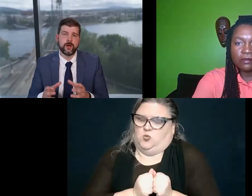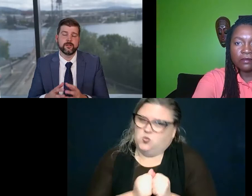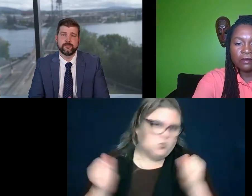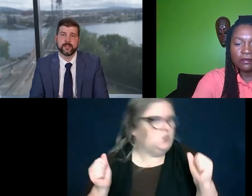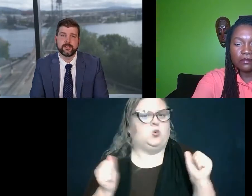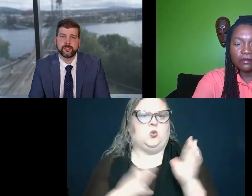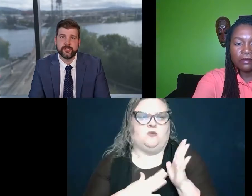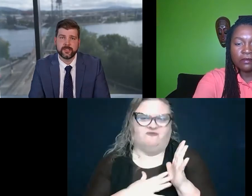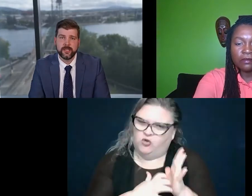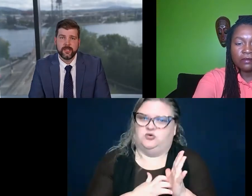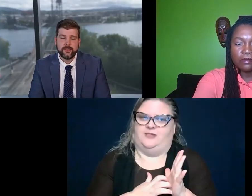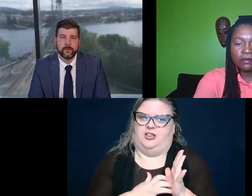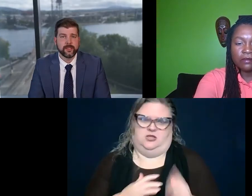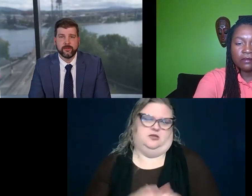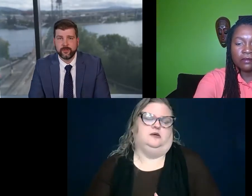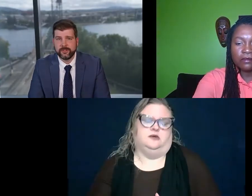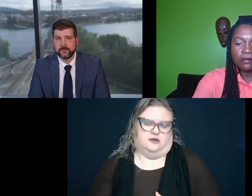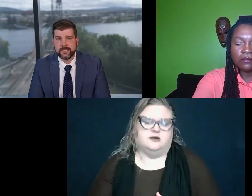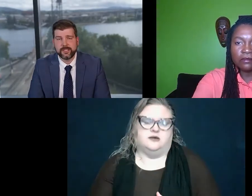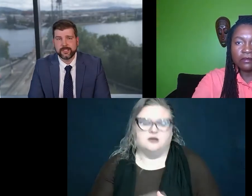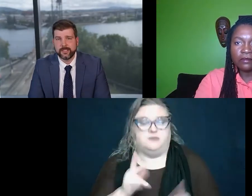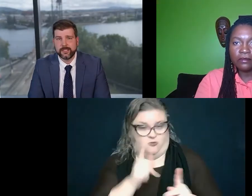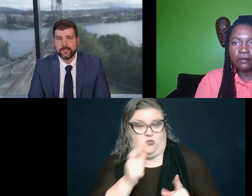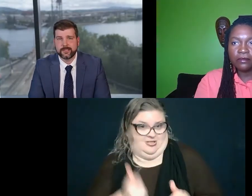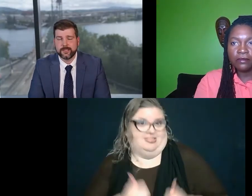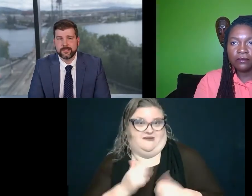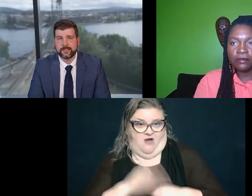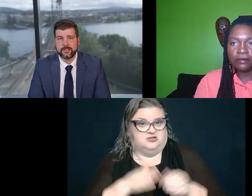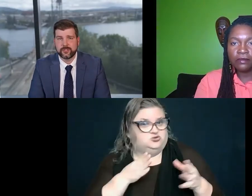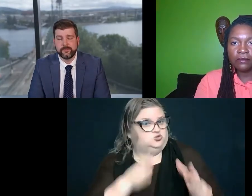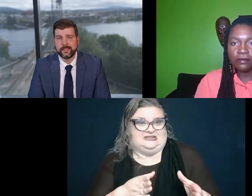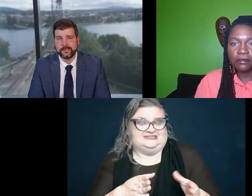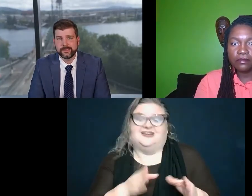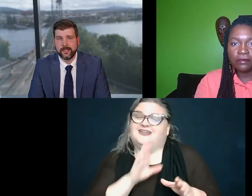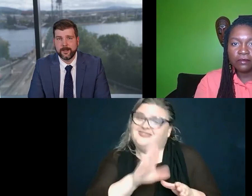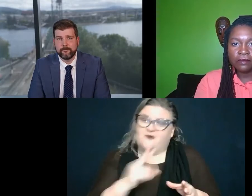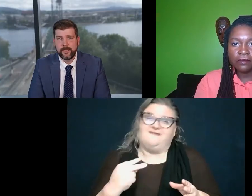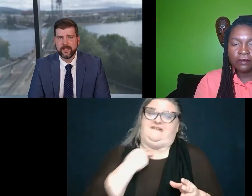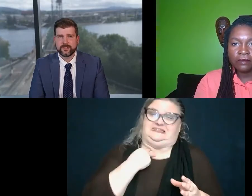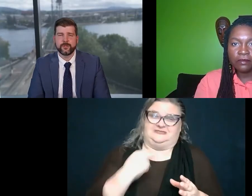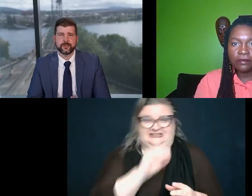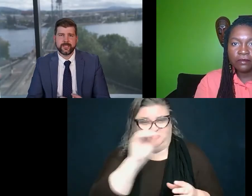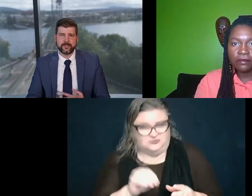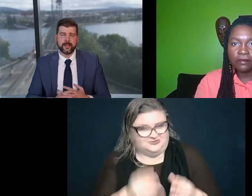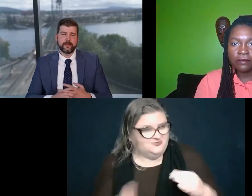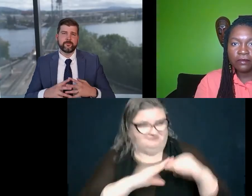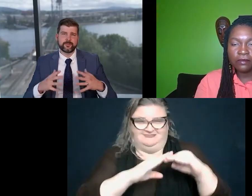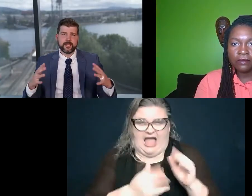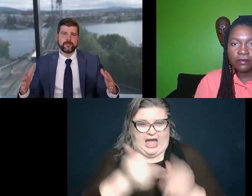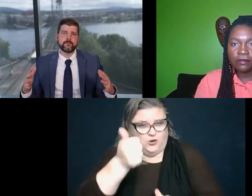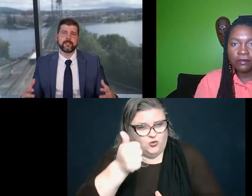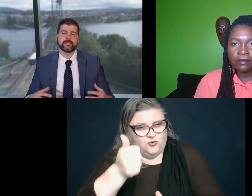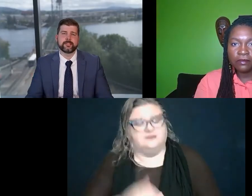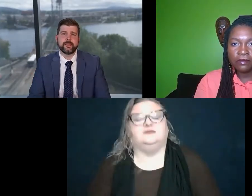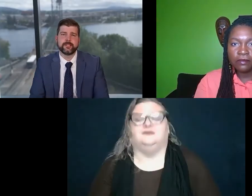who are living on the streets, the rate of their victimization is tremendous. So you're exactly right.